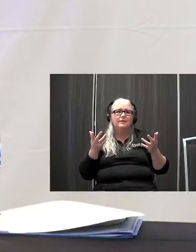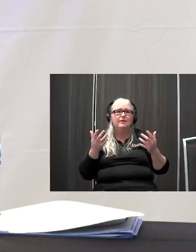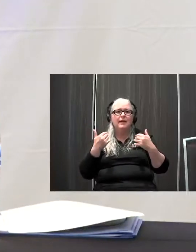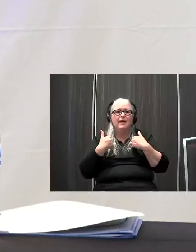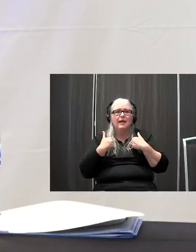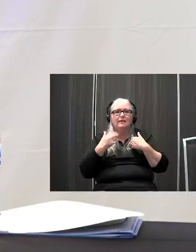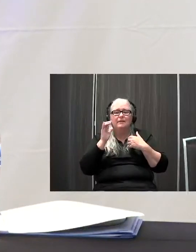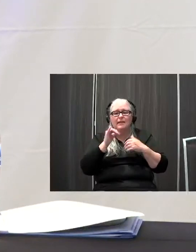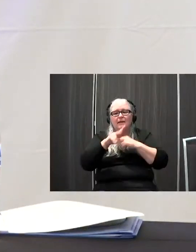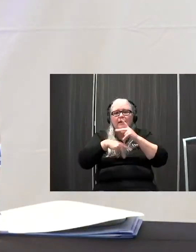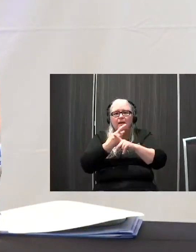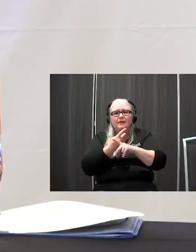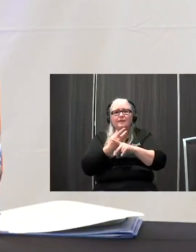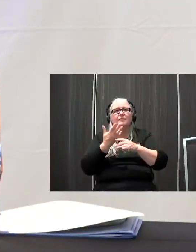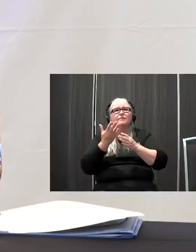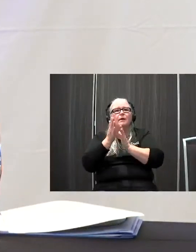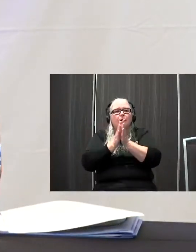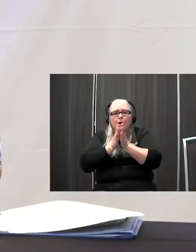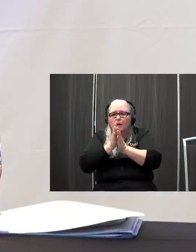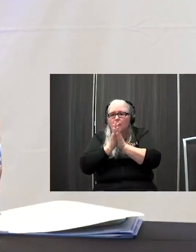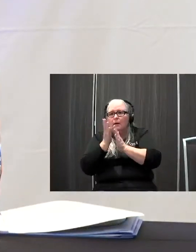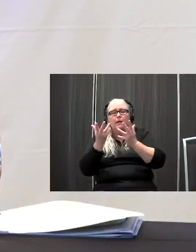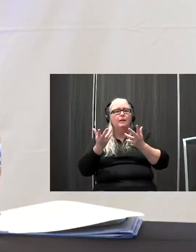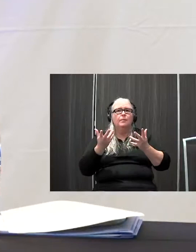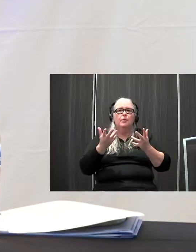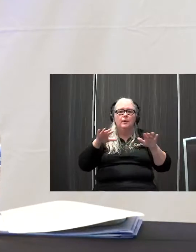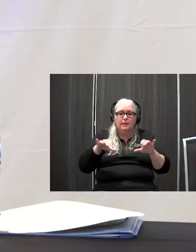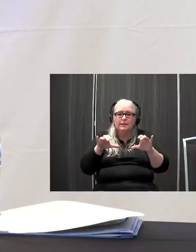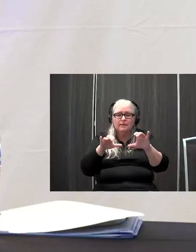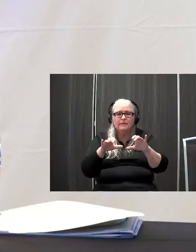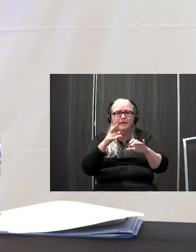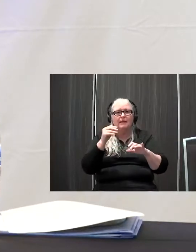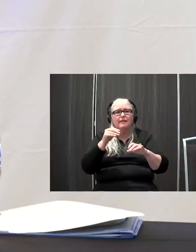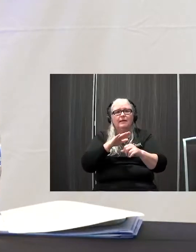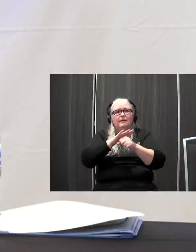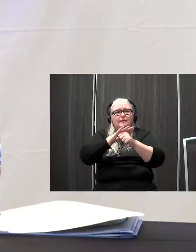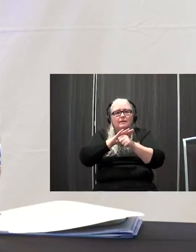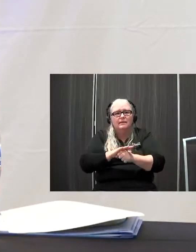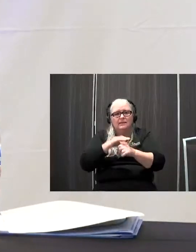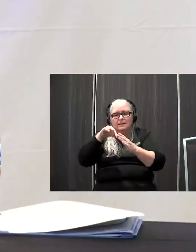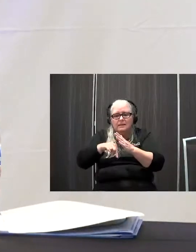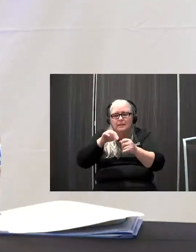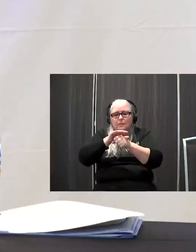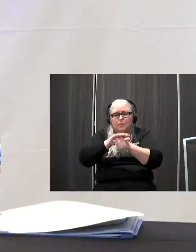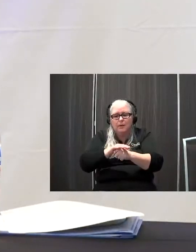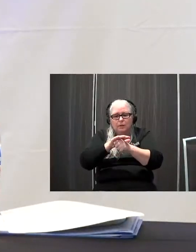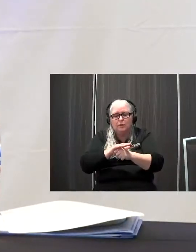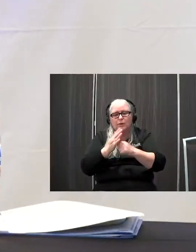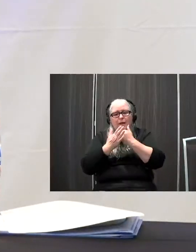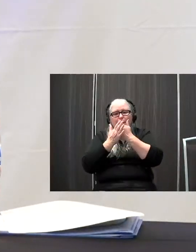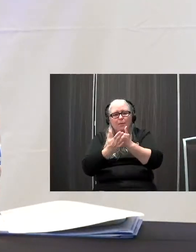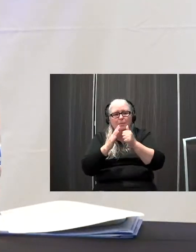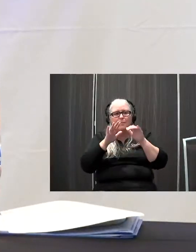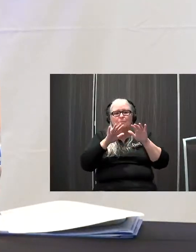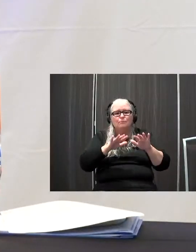that kind of the hyperactivity and things like that, the proprioception or that deep pressure input tends to be really helping and calming. But